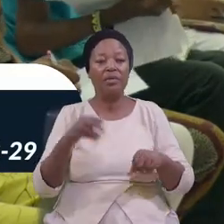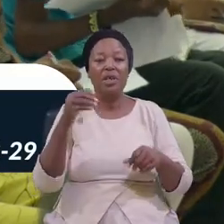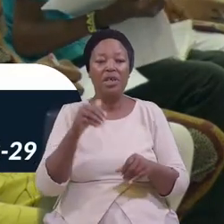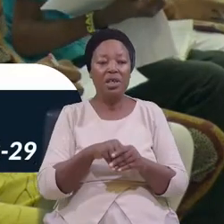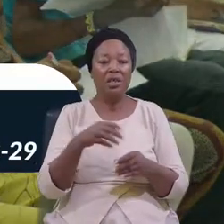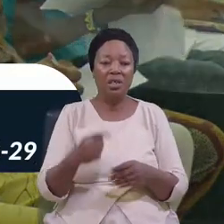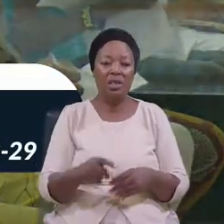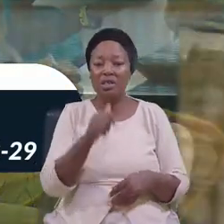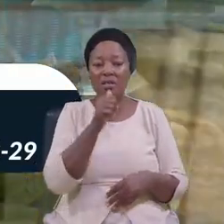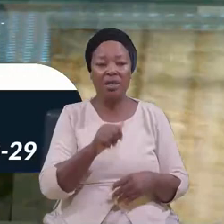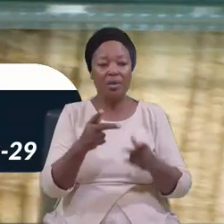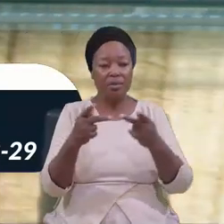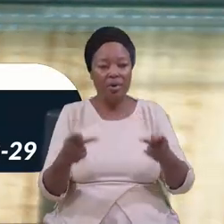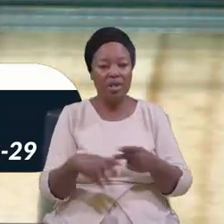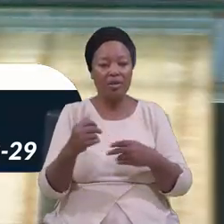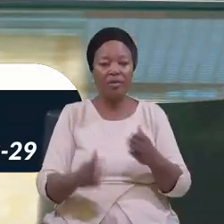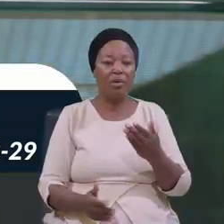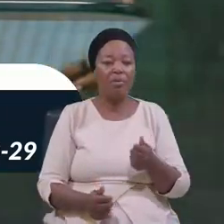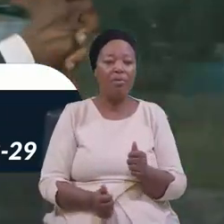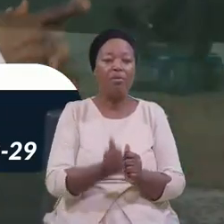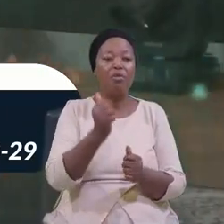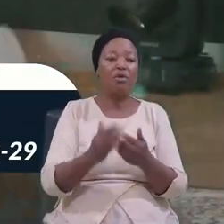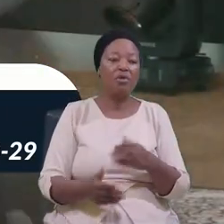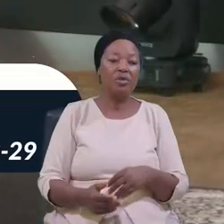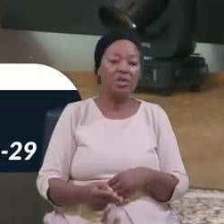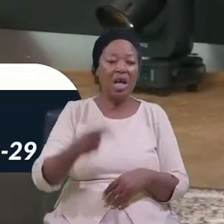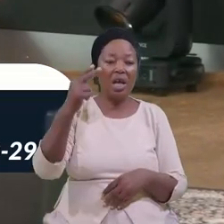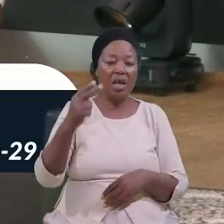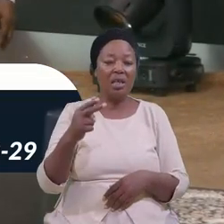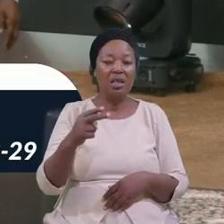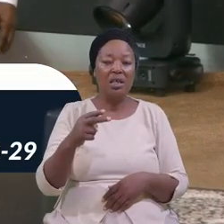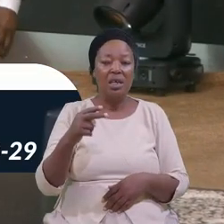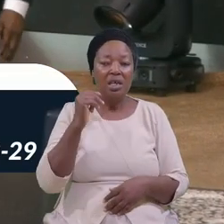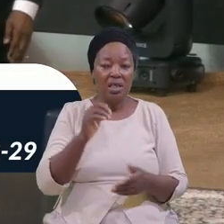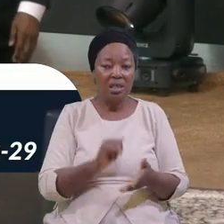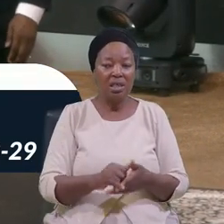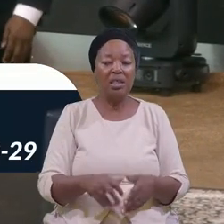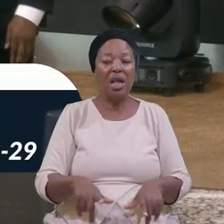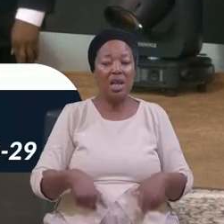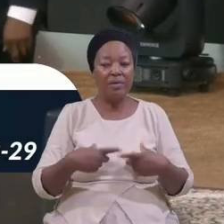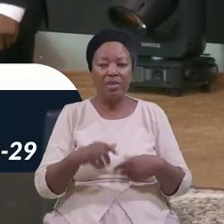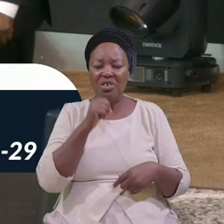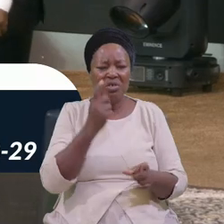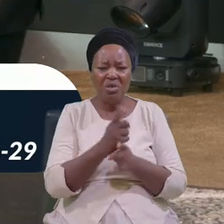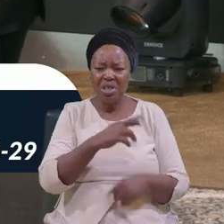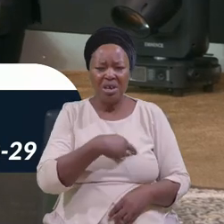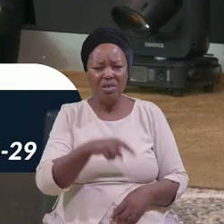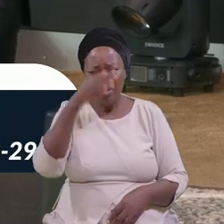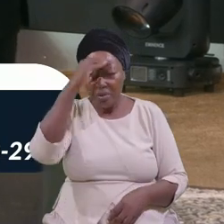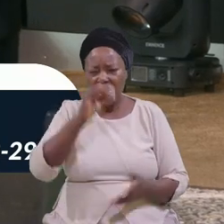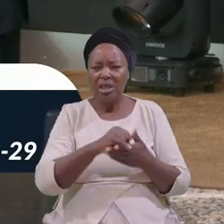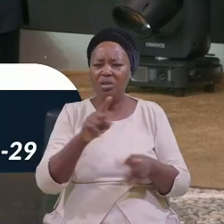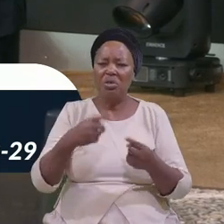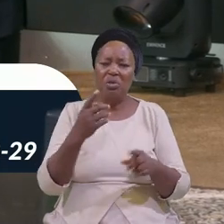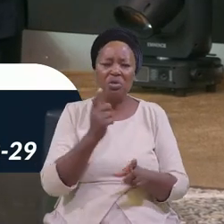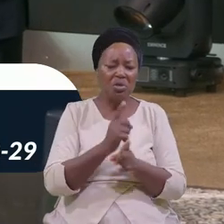place of the Most High, he that dwelleth, not a religious man who is roaming about from